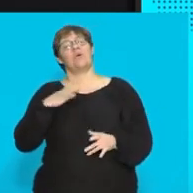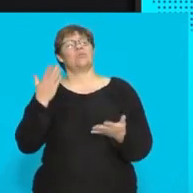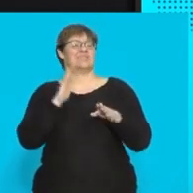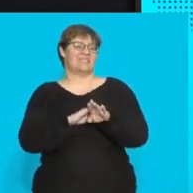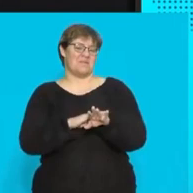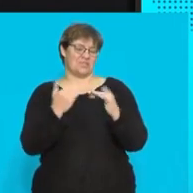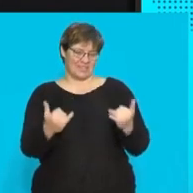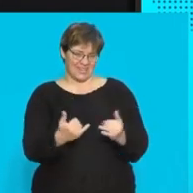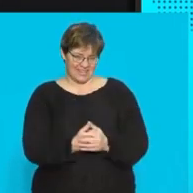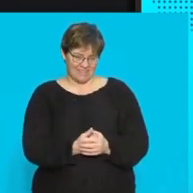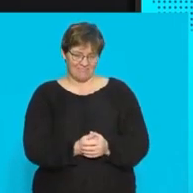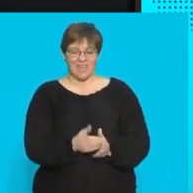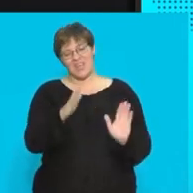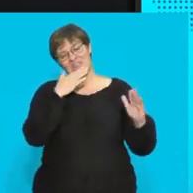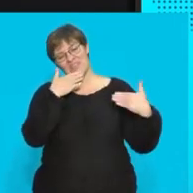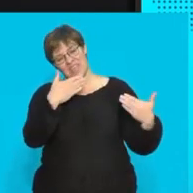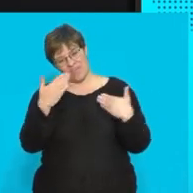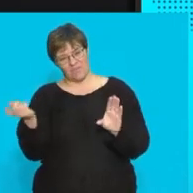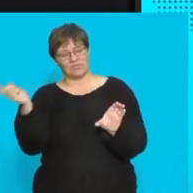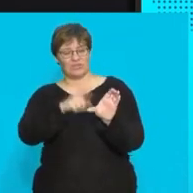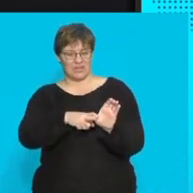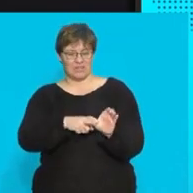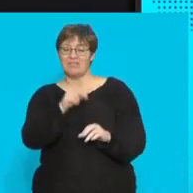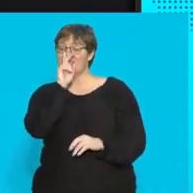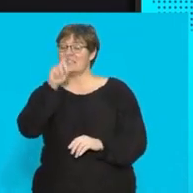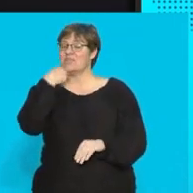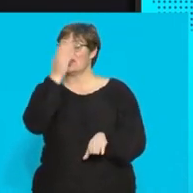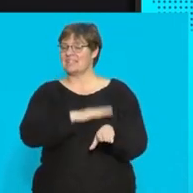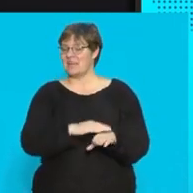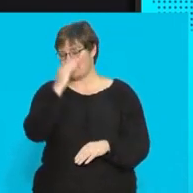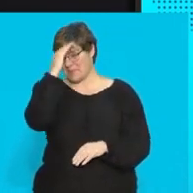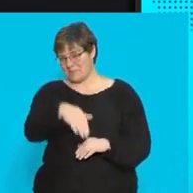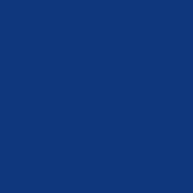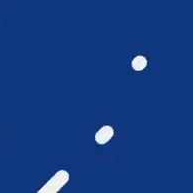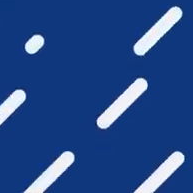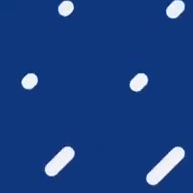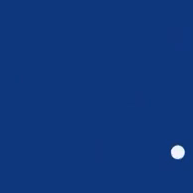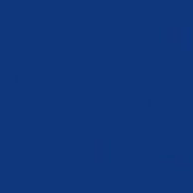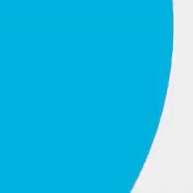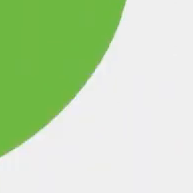time for today. Thank you so much for joining us. We'll see you next time. Bye-bye.